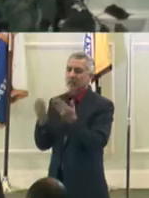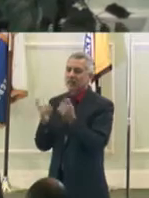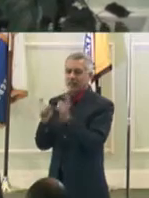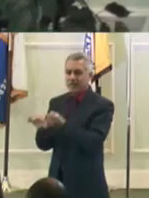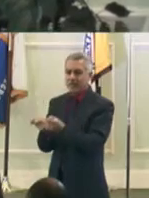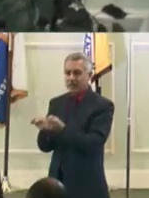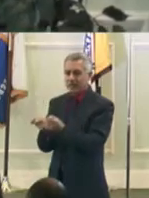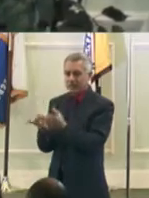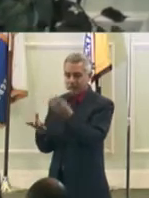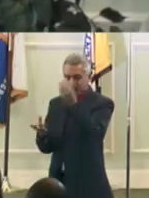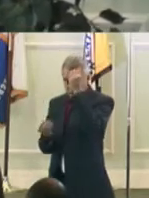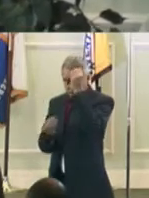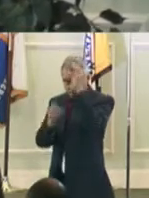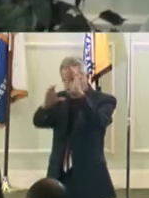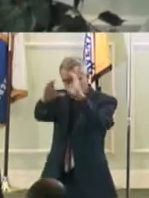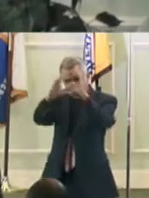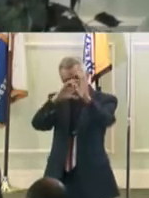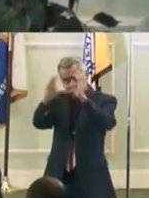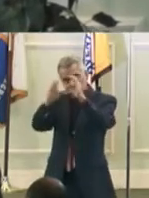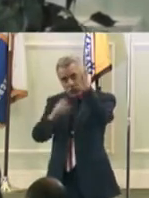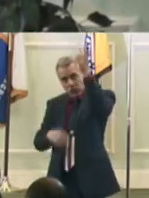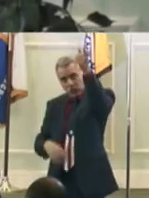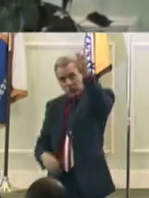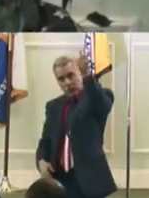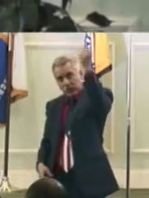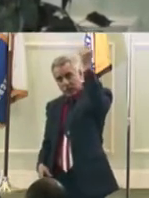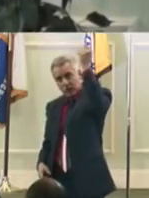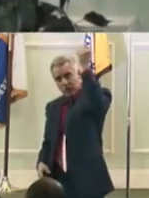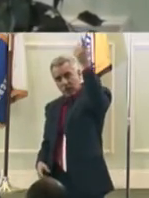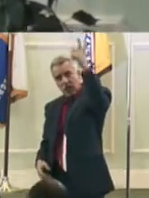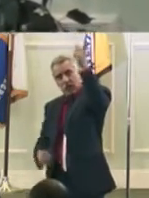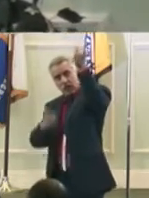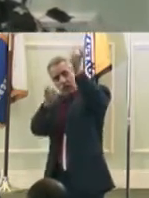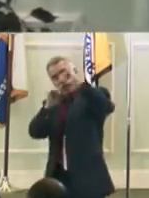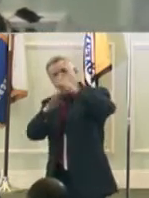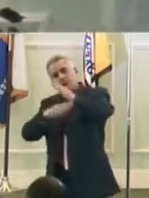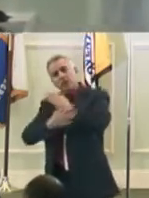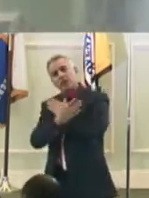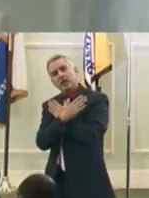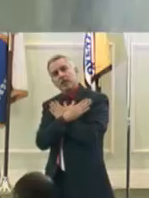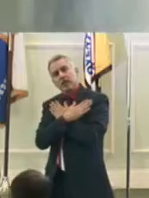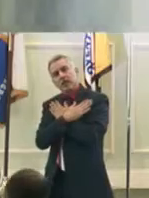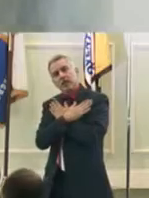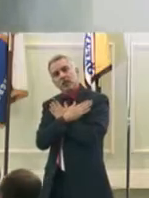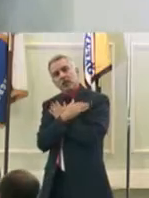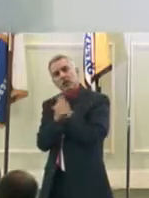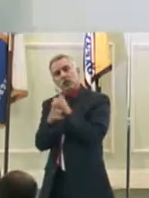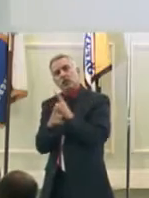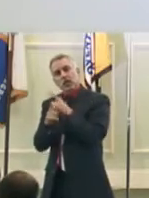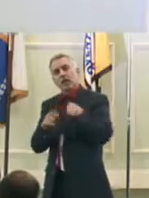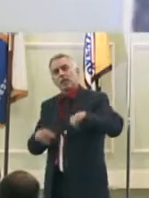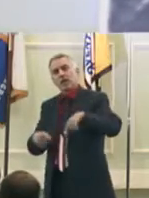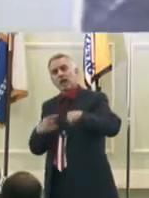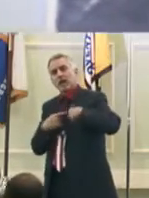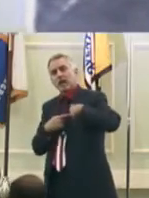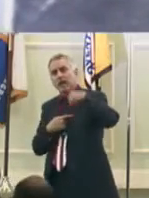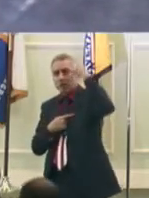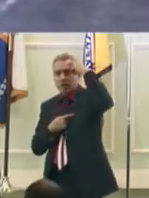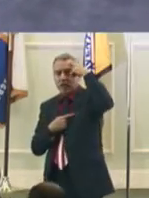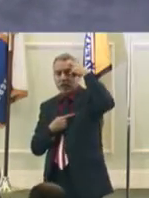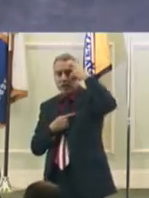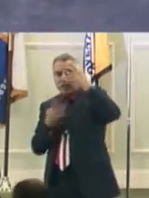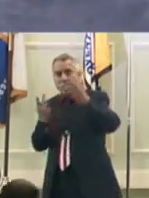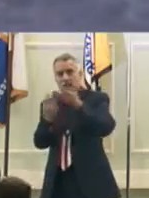known unto God, and the peace of God, which surpasses all understanding, shall keep your heart and mind through Christ Jesus. Man,